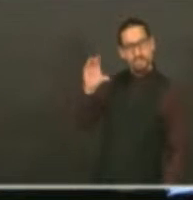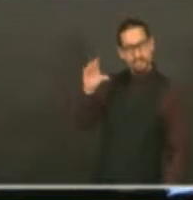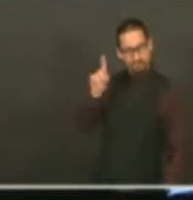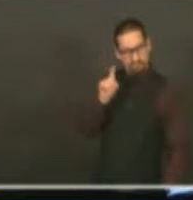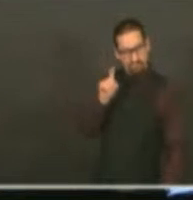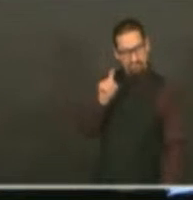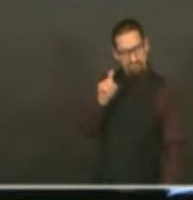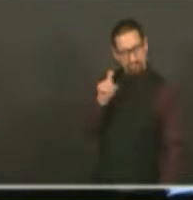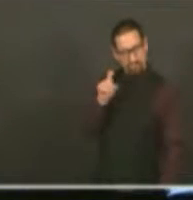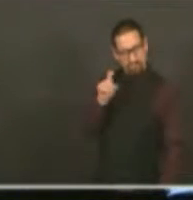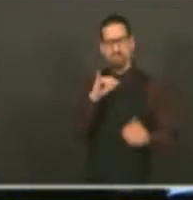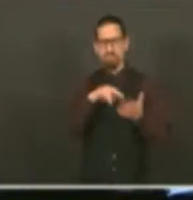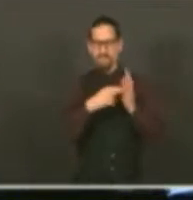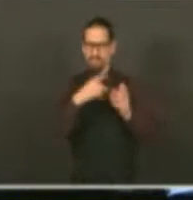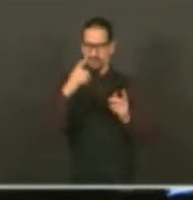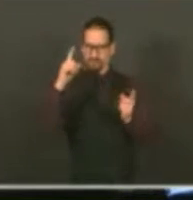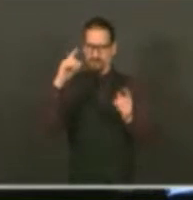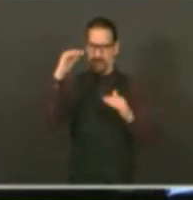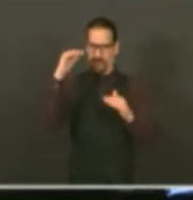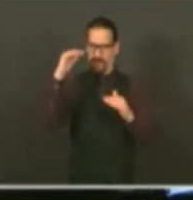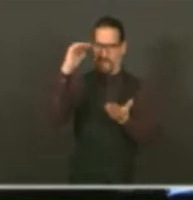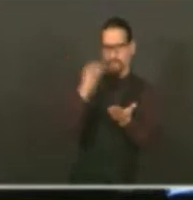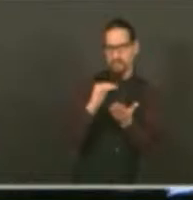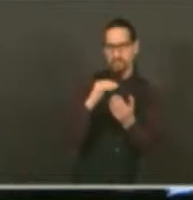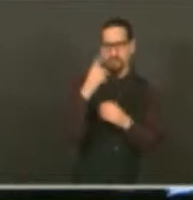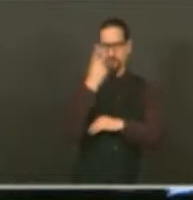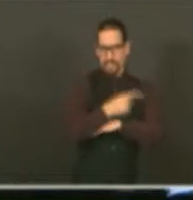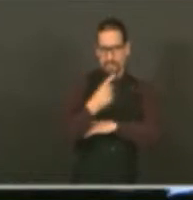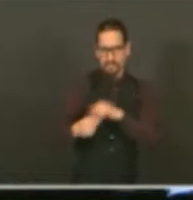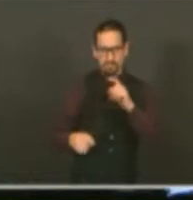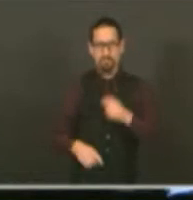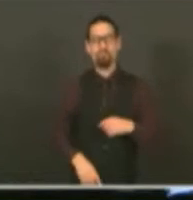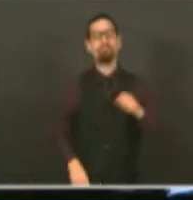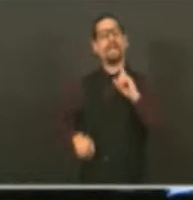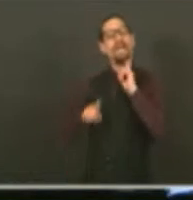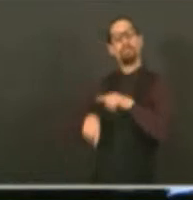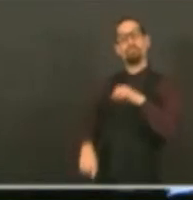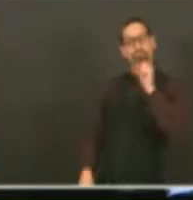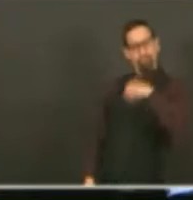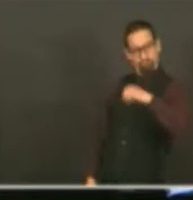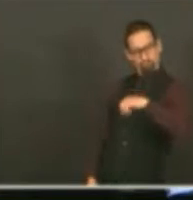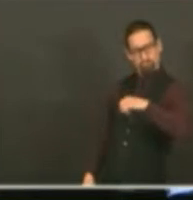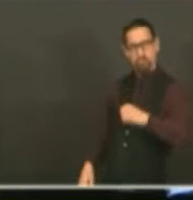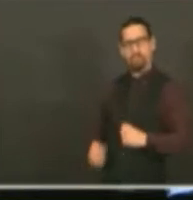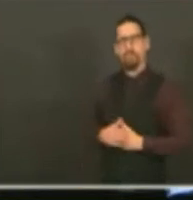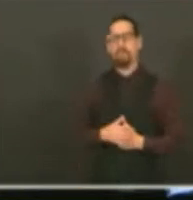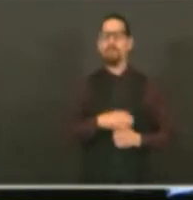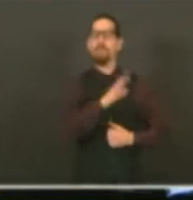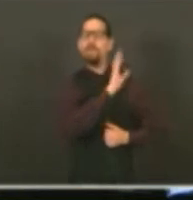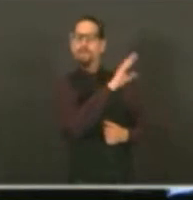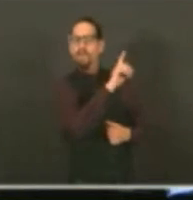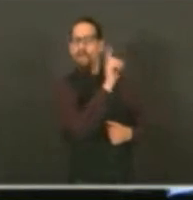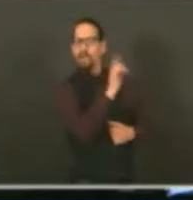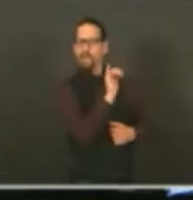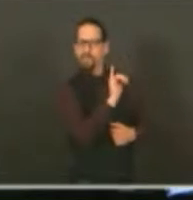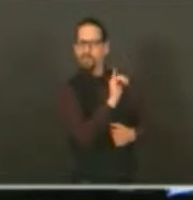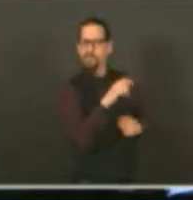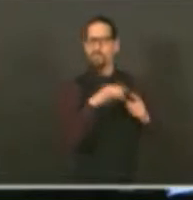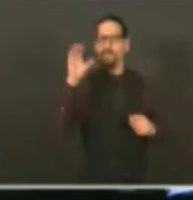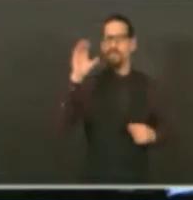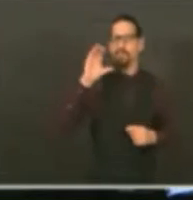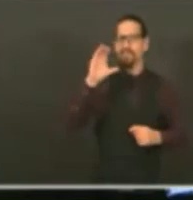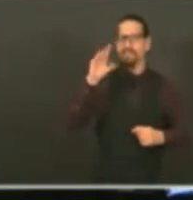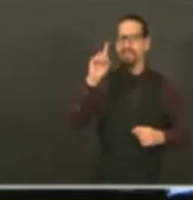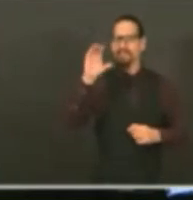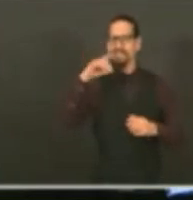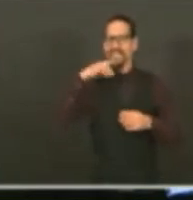quarantine and the testing and all that, right? At the same time, the CDC says there is no indication that indoor swimming pools are a